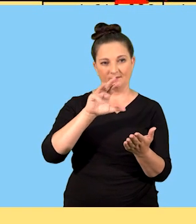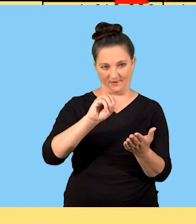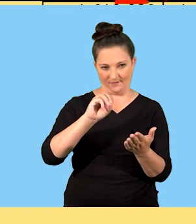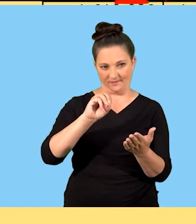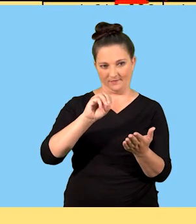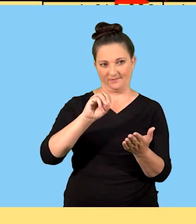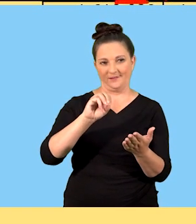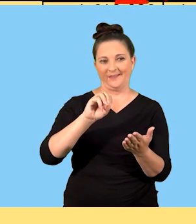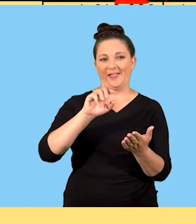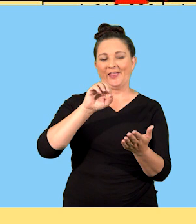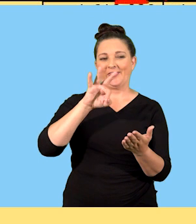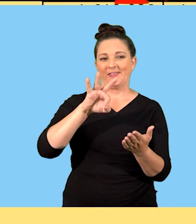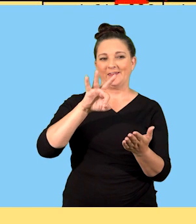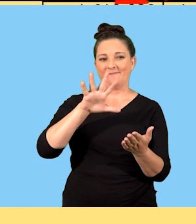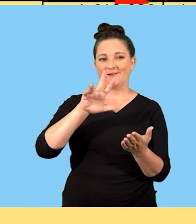358,090 minus